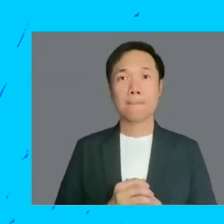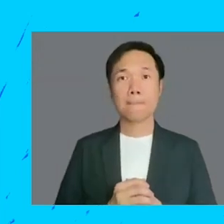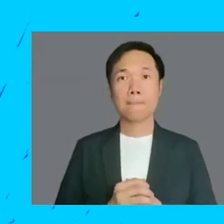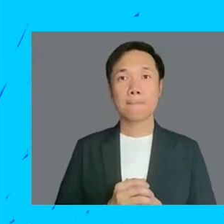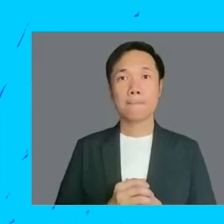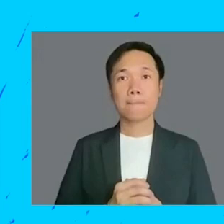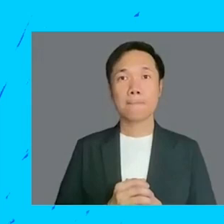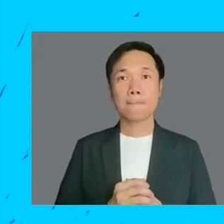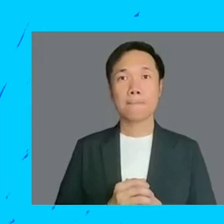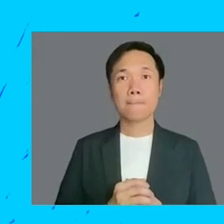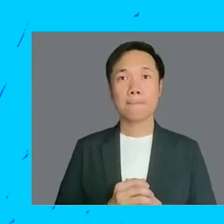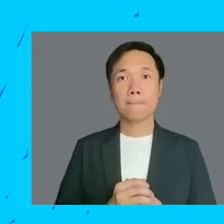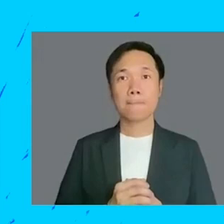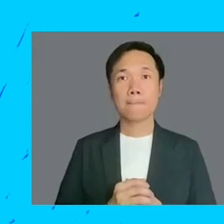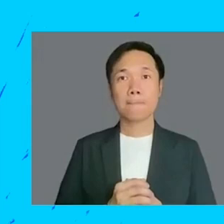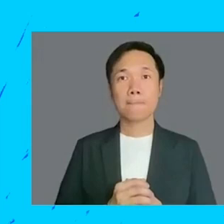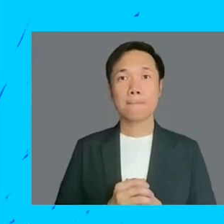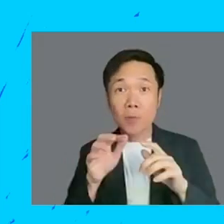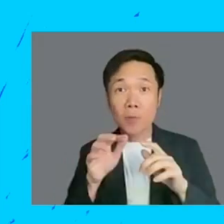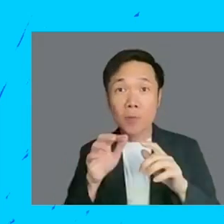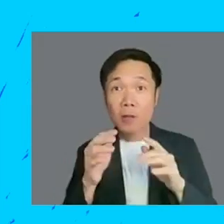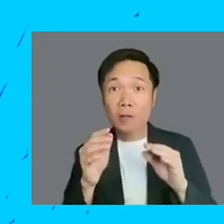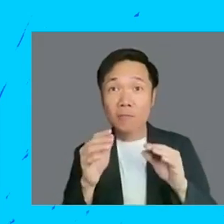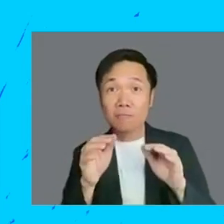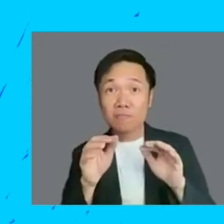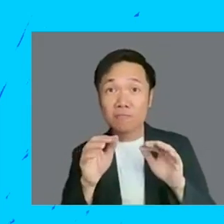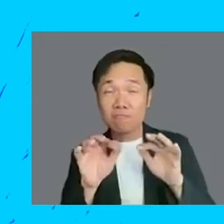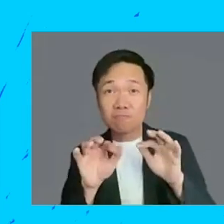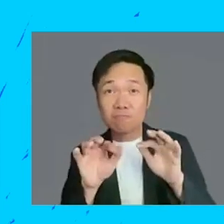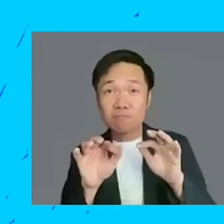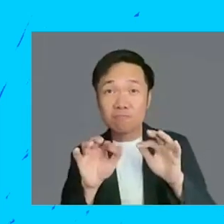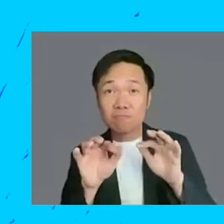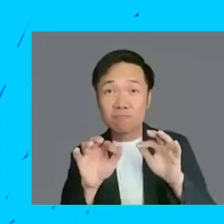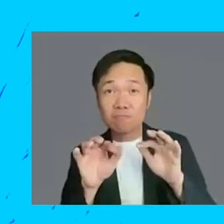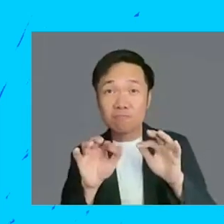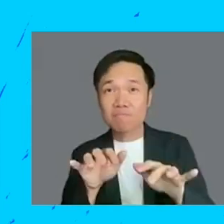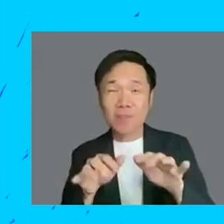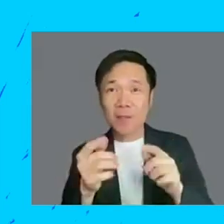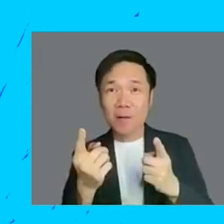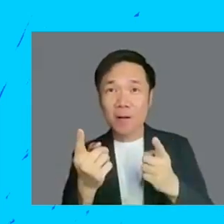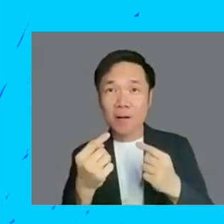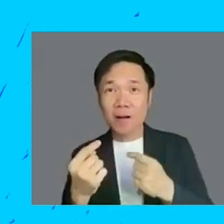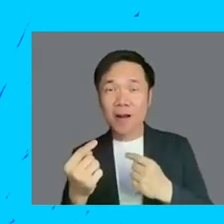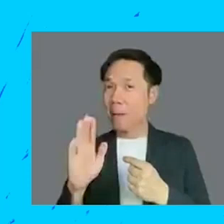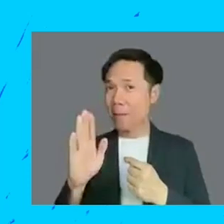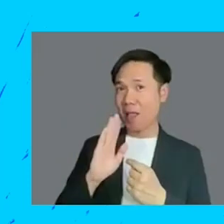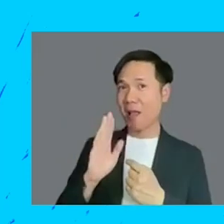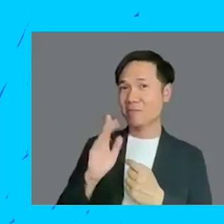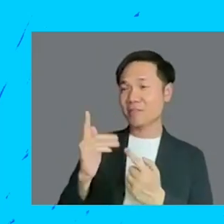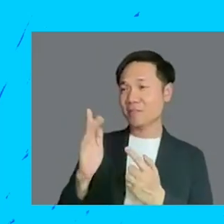As the young people are, you know, trying to send in their responses,